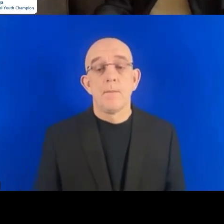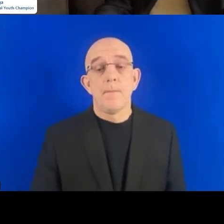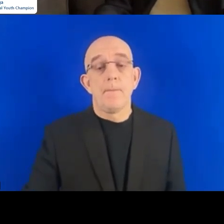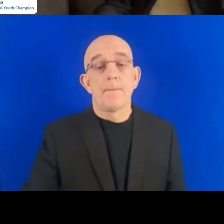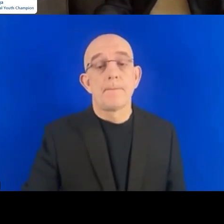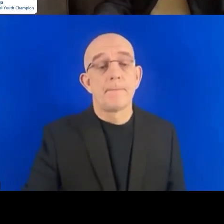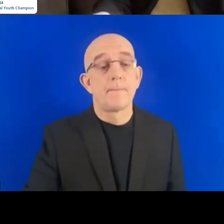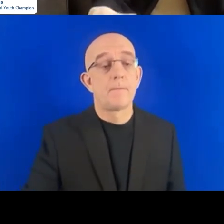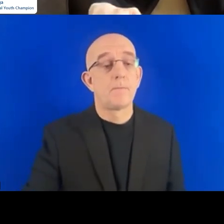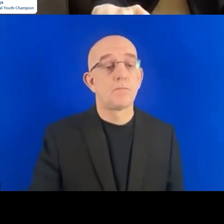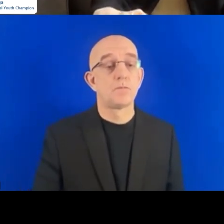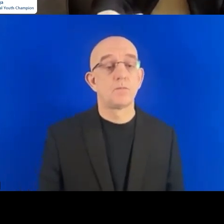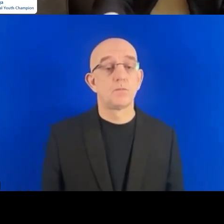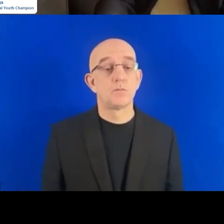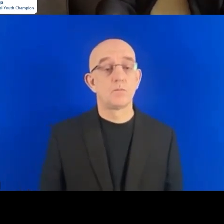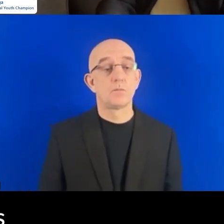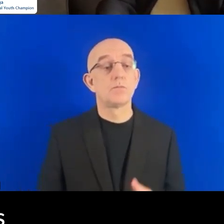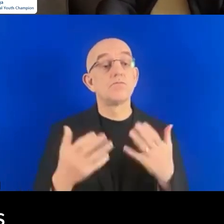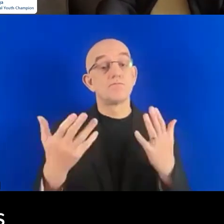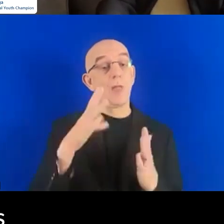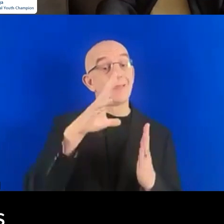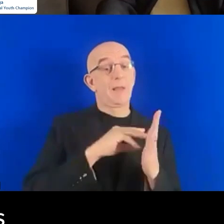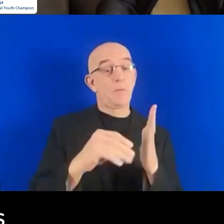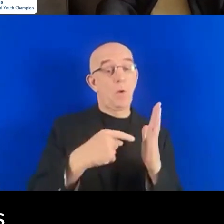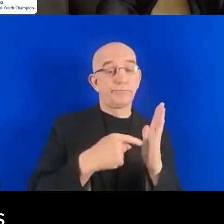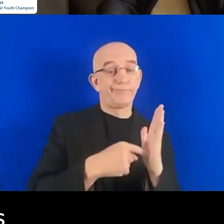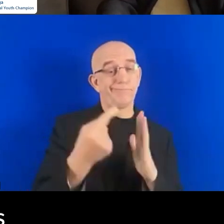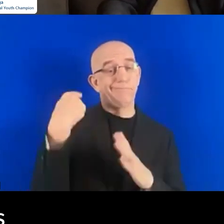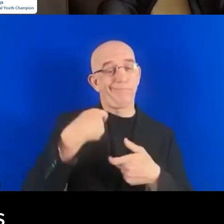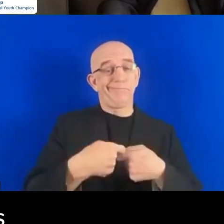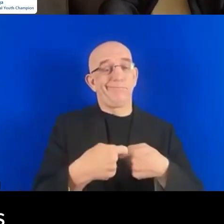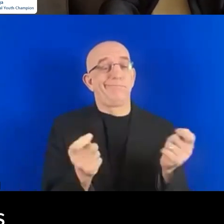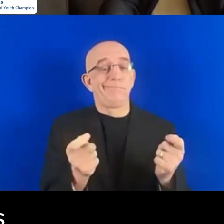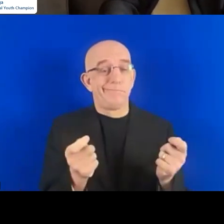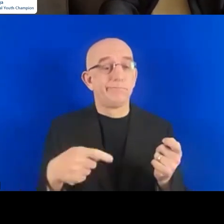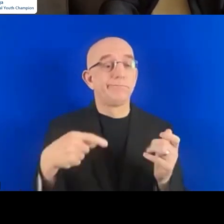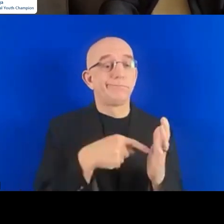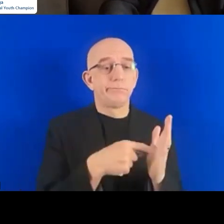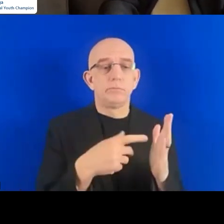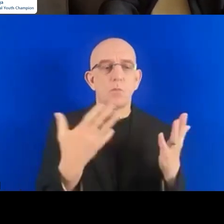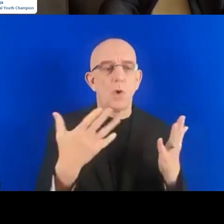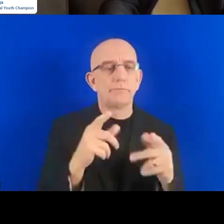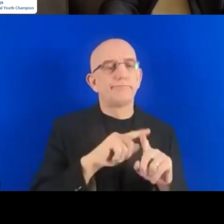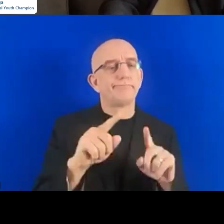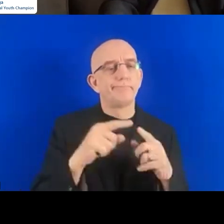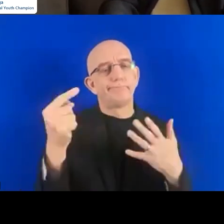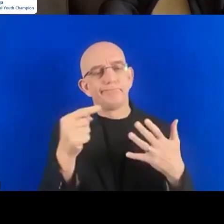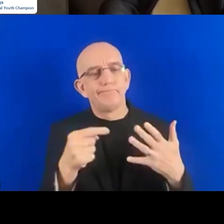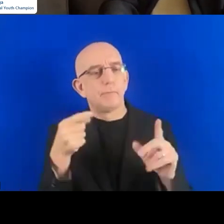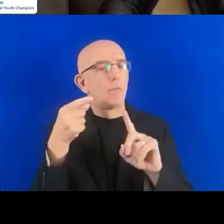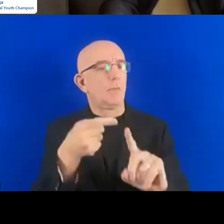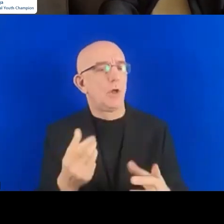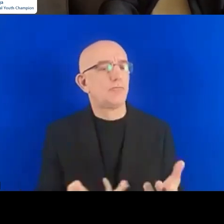different actors, NGO, but also the families, the communities, and different sectors that are